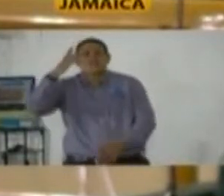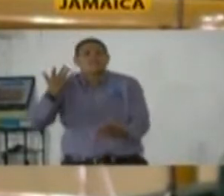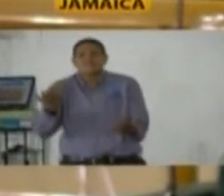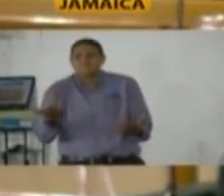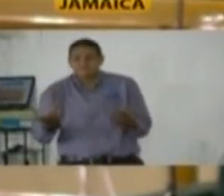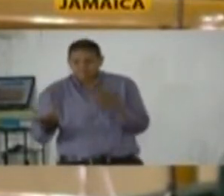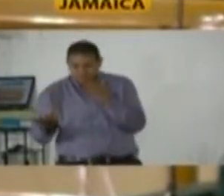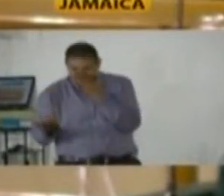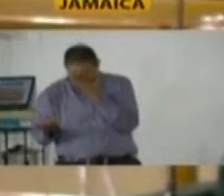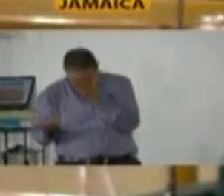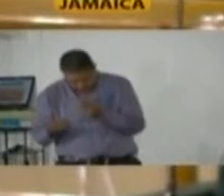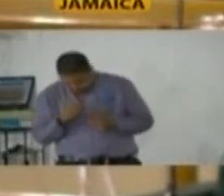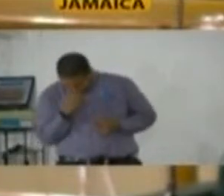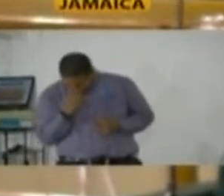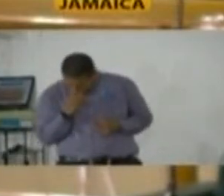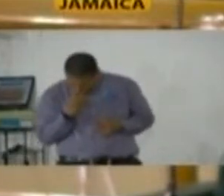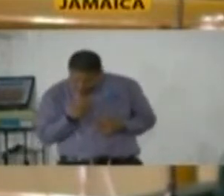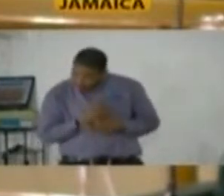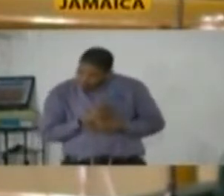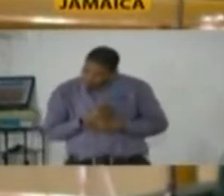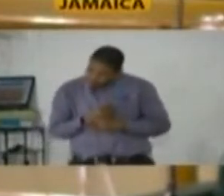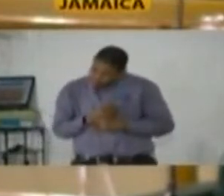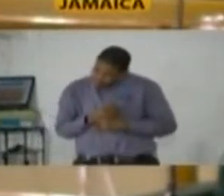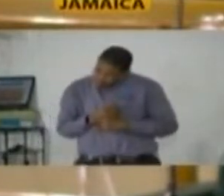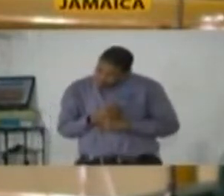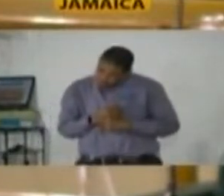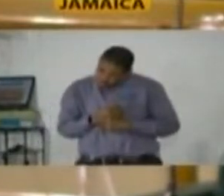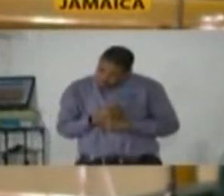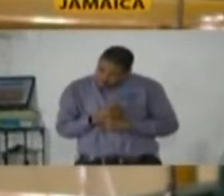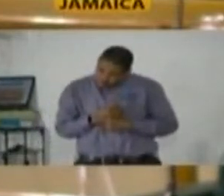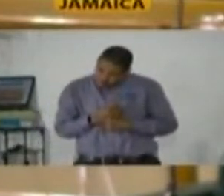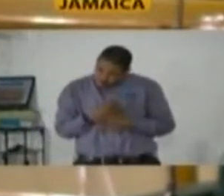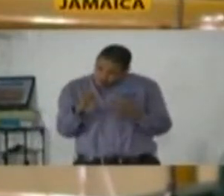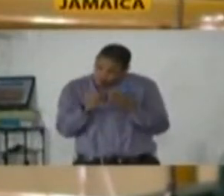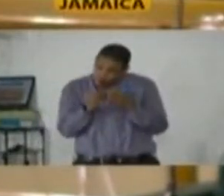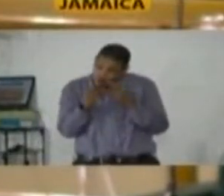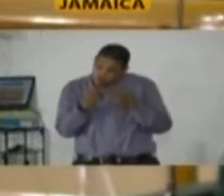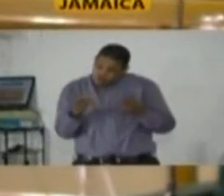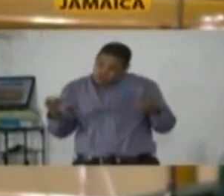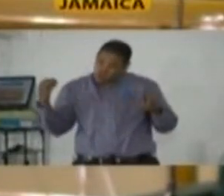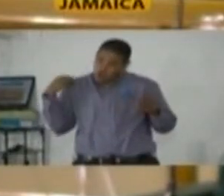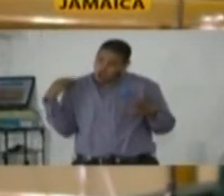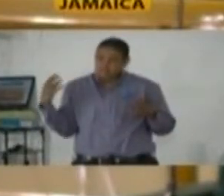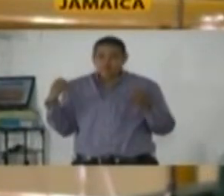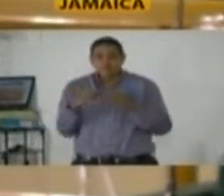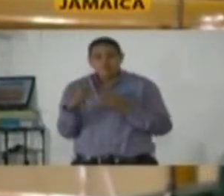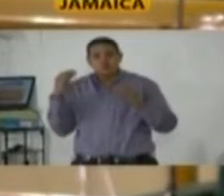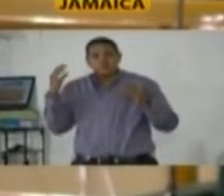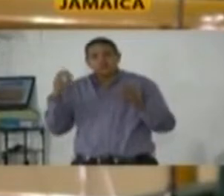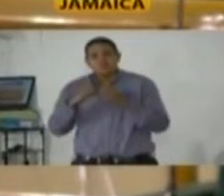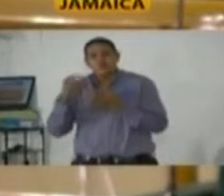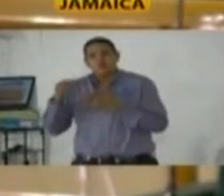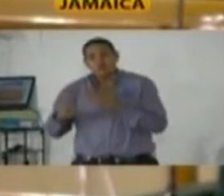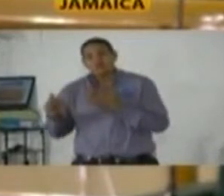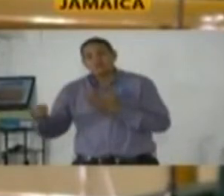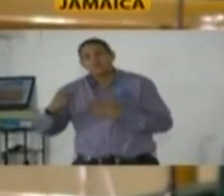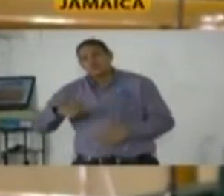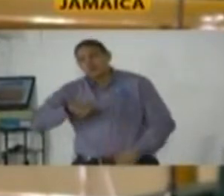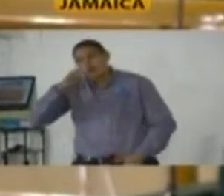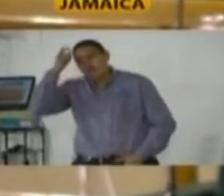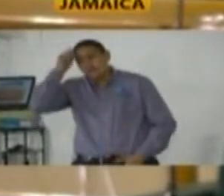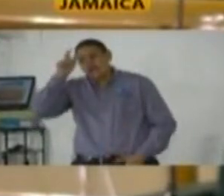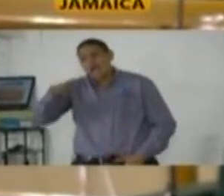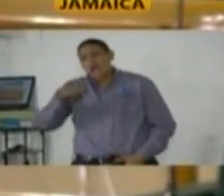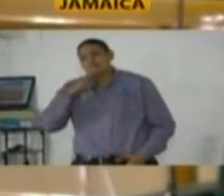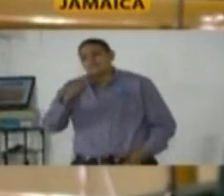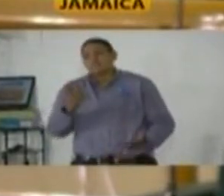metal detectors, random searches, and more resource officers, which we deeply appreciate, Dr. Chang. It has to be a